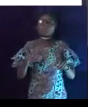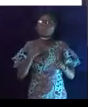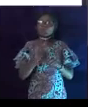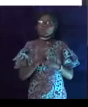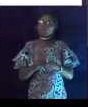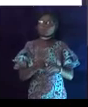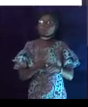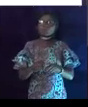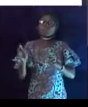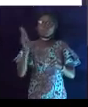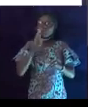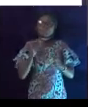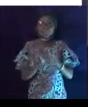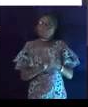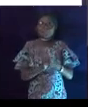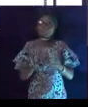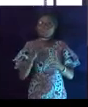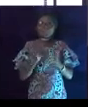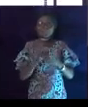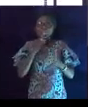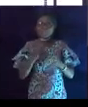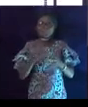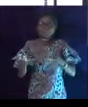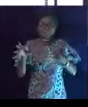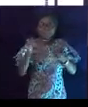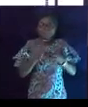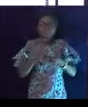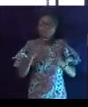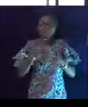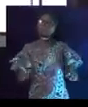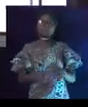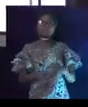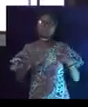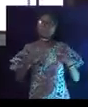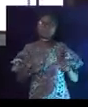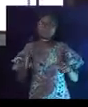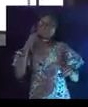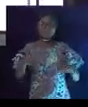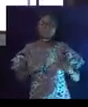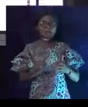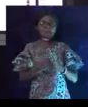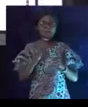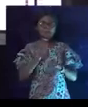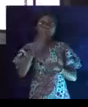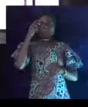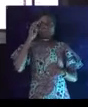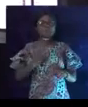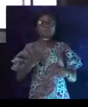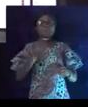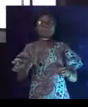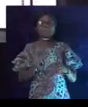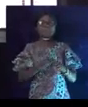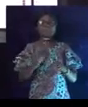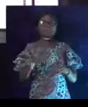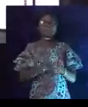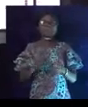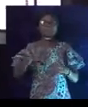in Fahrenheit back to Celsius. Now, you know that 122 degrees Fahrenheit is not the same